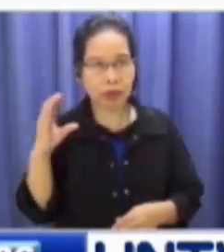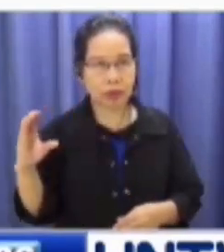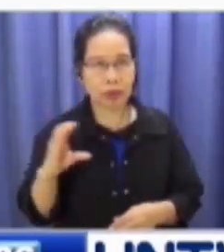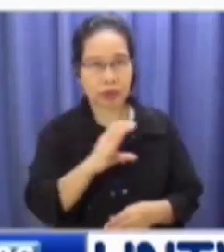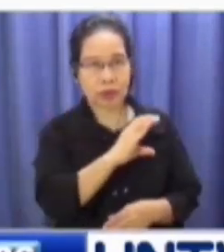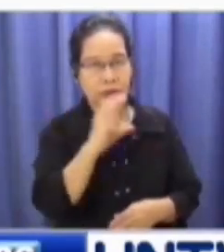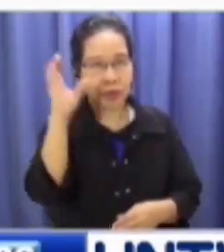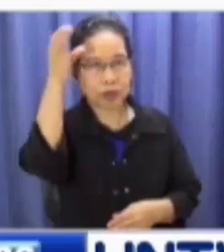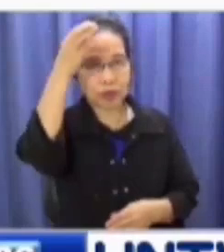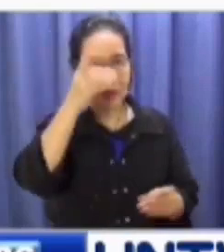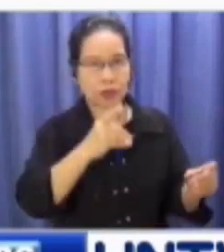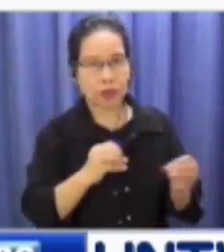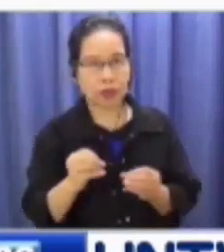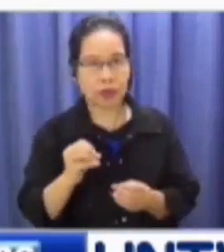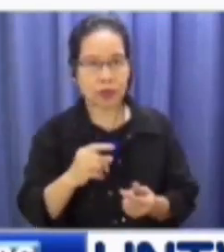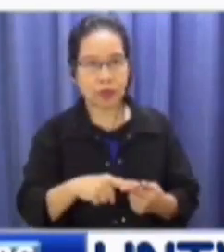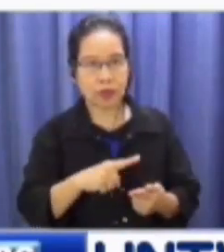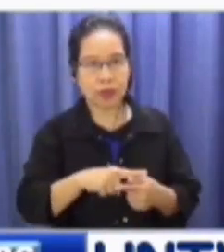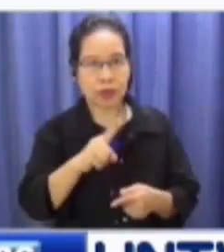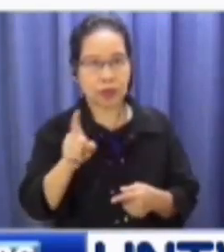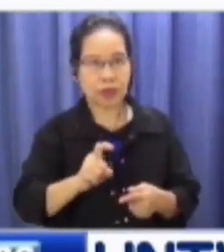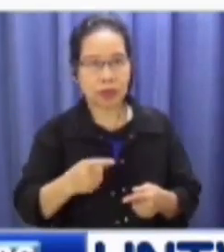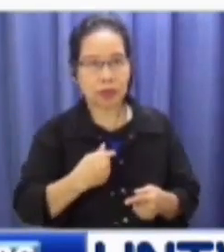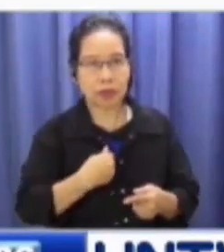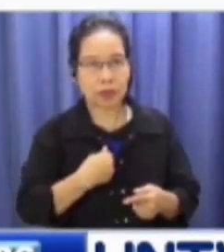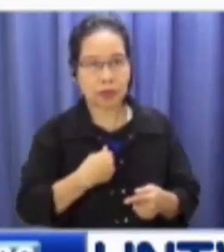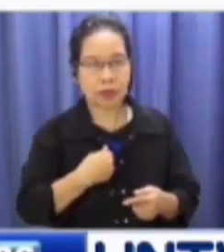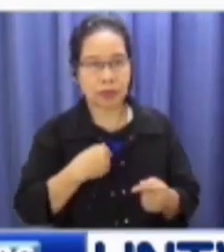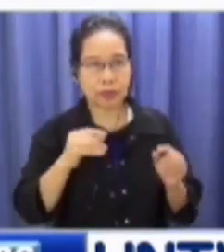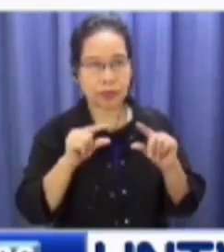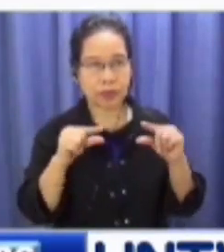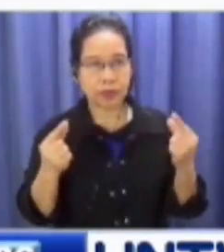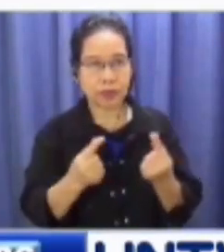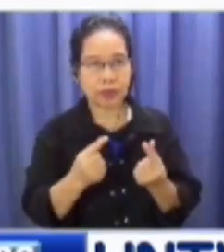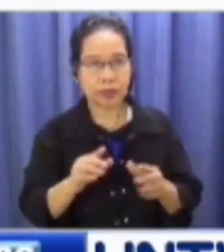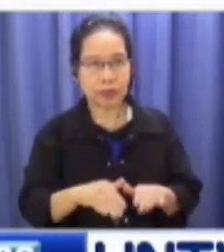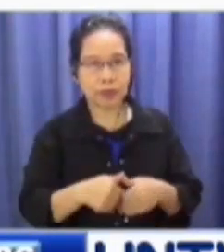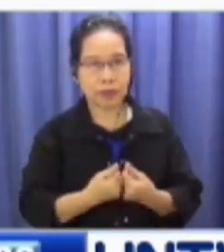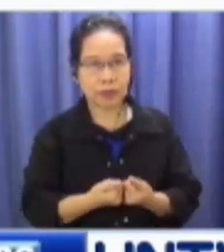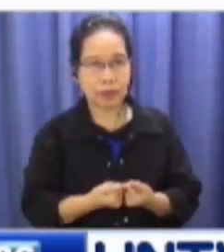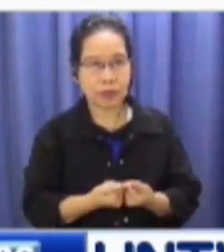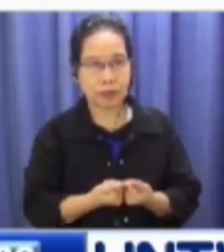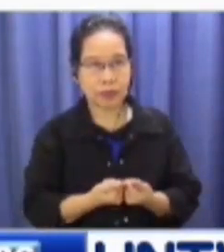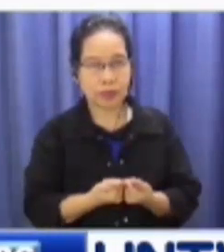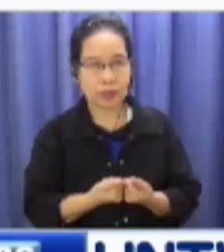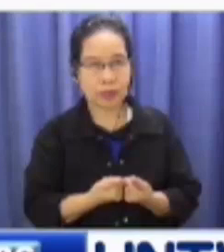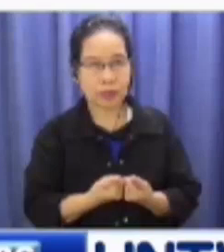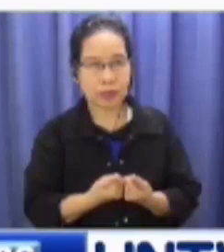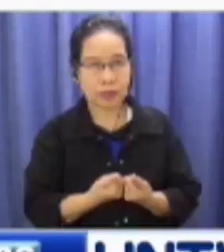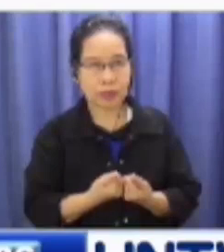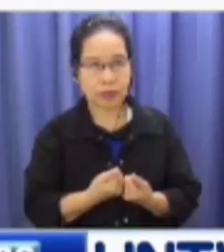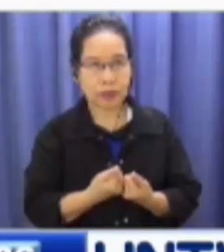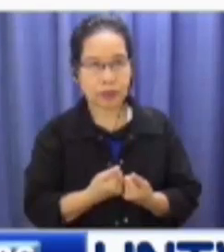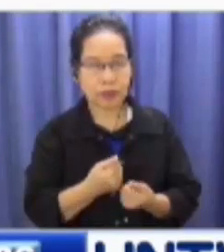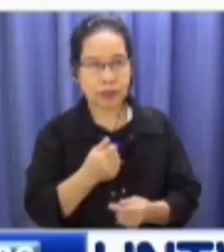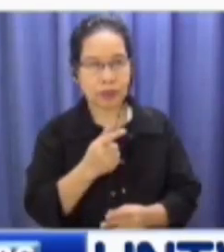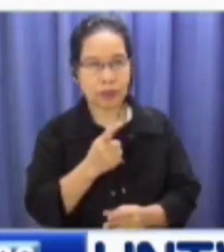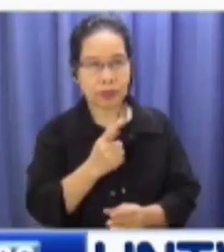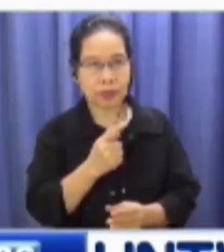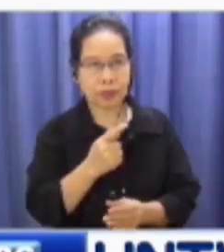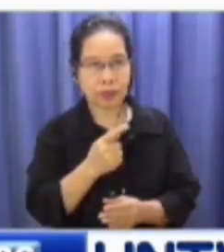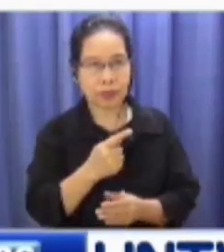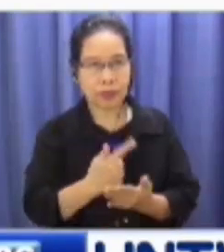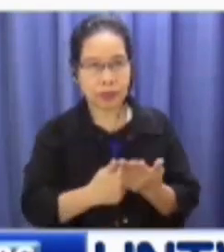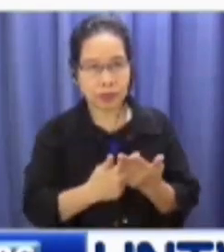tinanong po ako ng host kung paano po yung Grab at taxis, no, are they part of